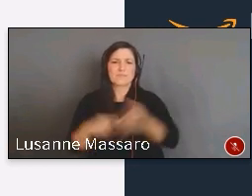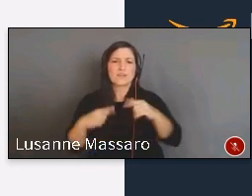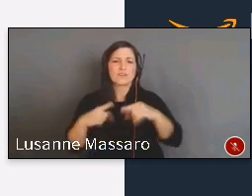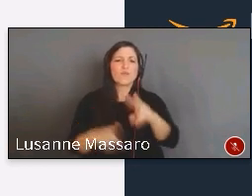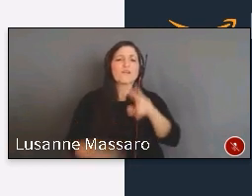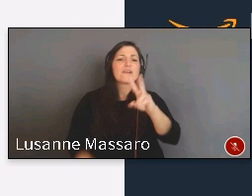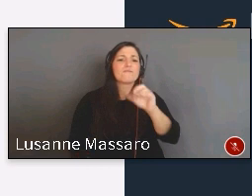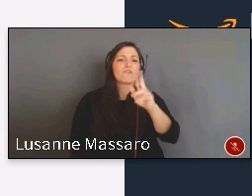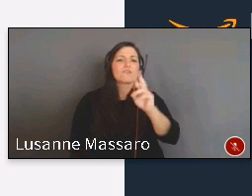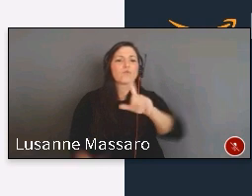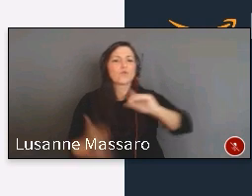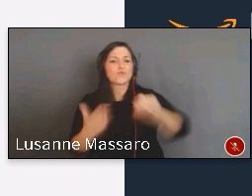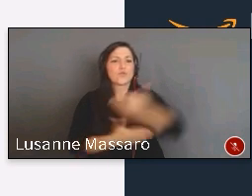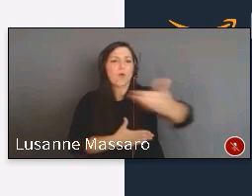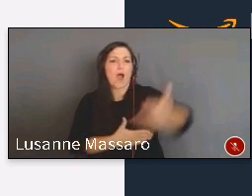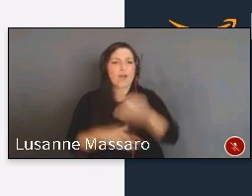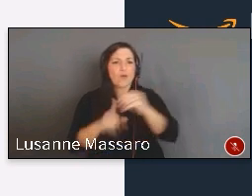new hire orientation, right?